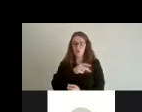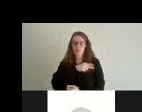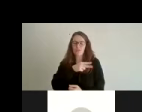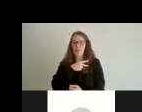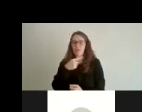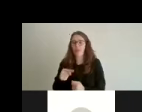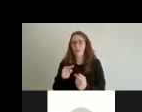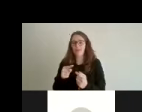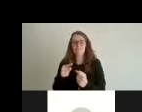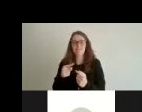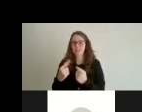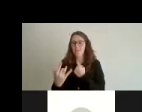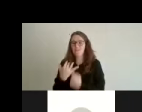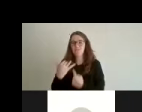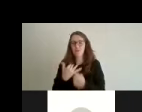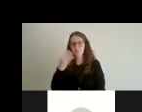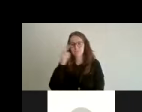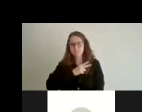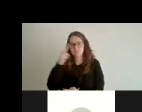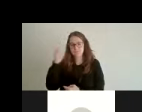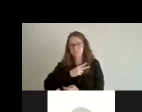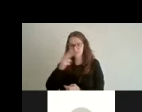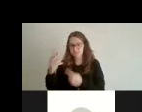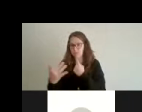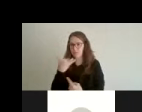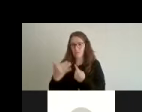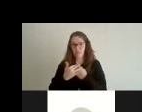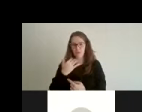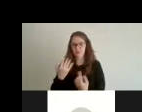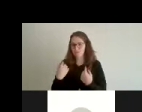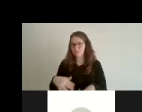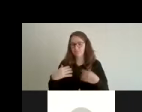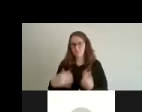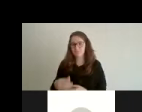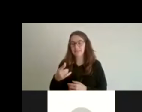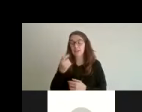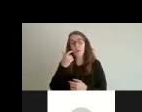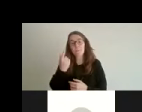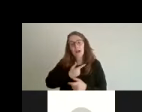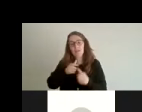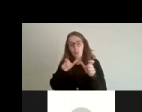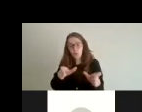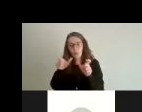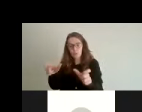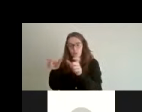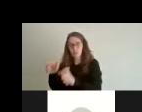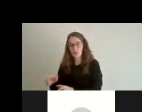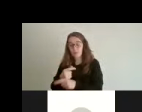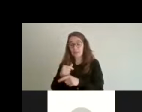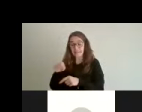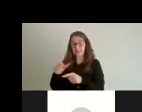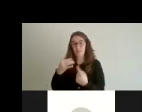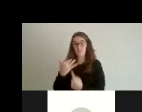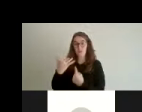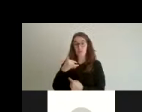and that's like everywhere else in the society, and that affects our careers, that affects our